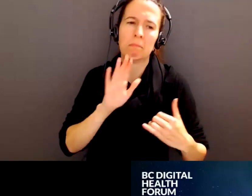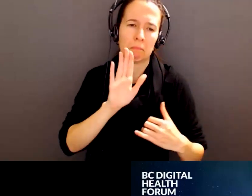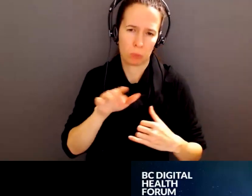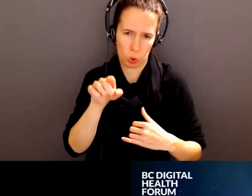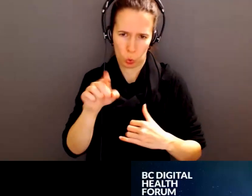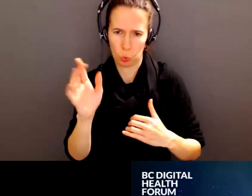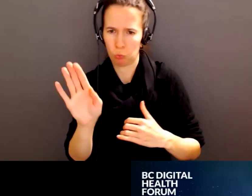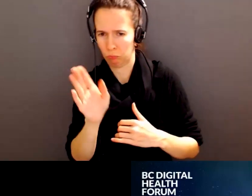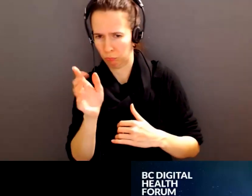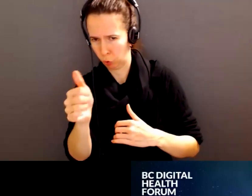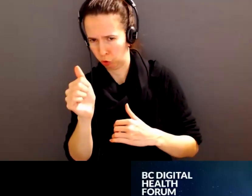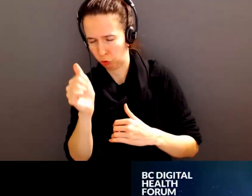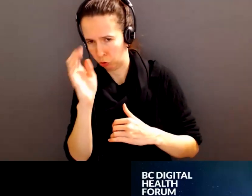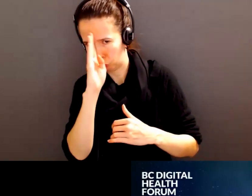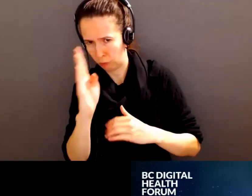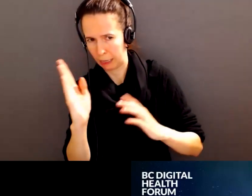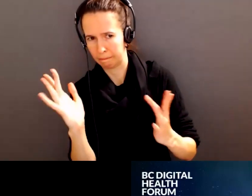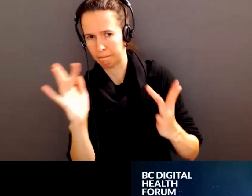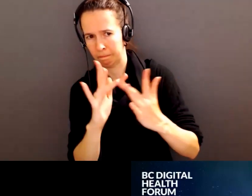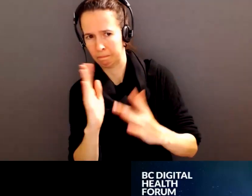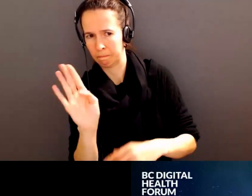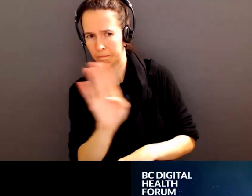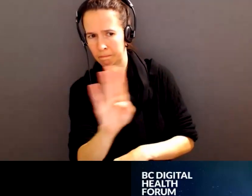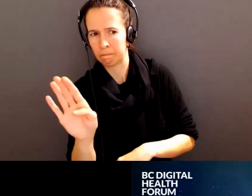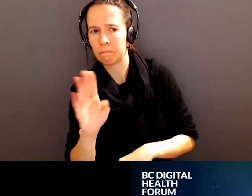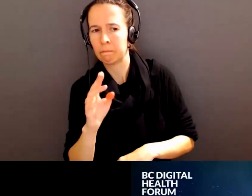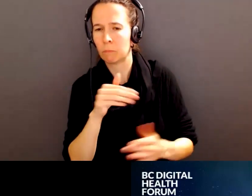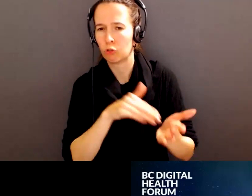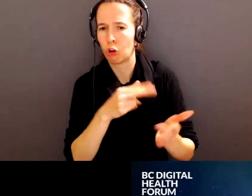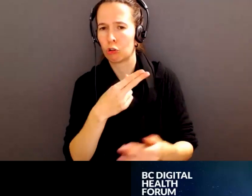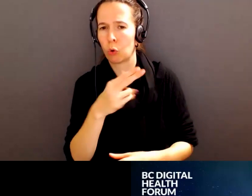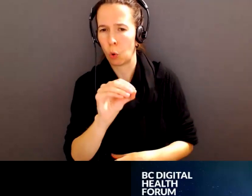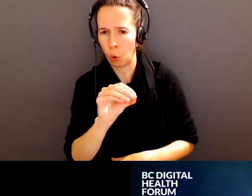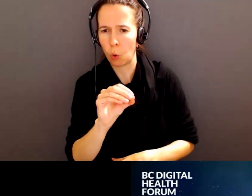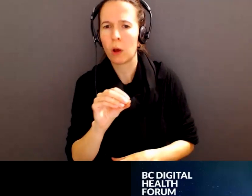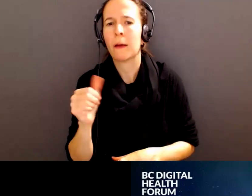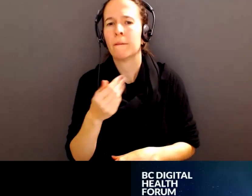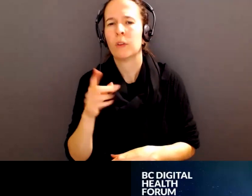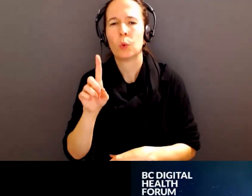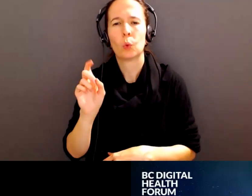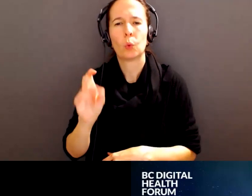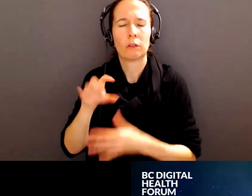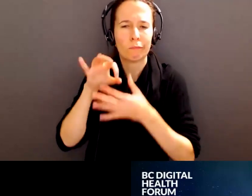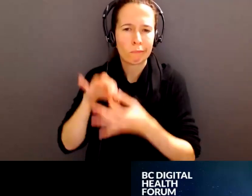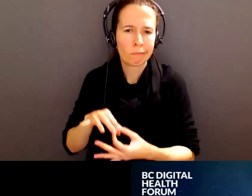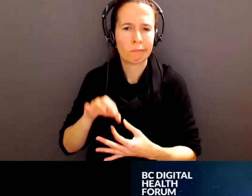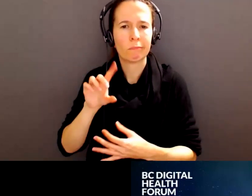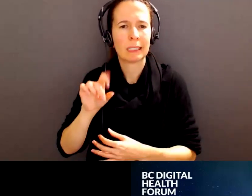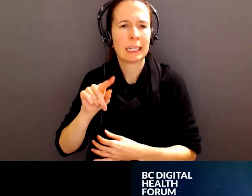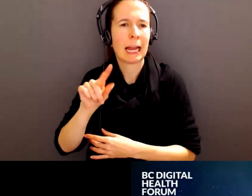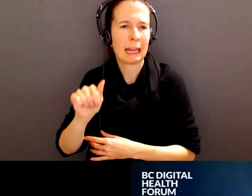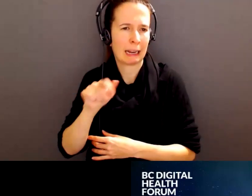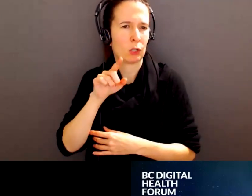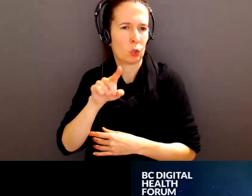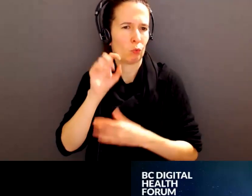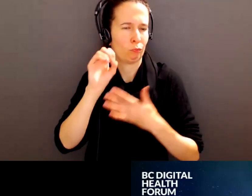to Dr. Ho to learn a little bit more, particularly a couple questions just around some of the data that you shared, Dr.